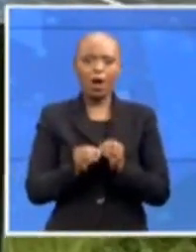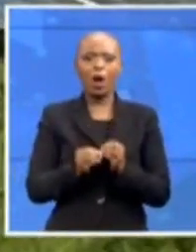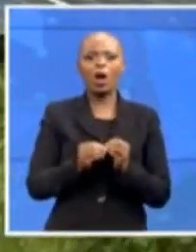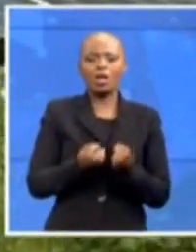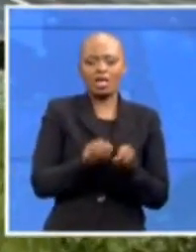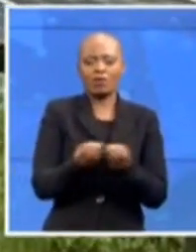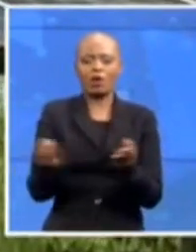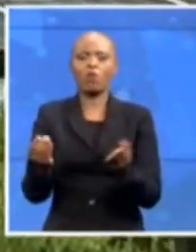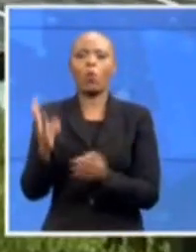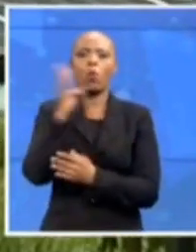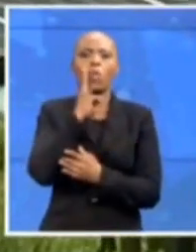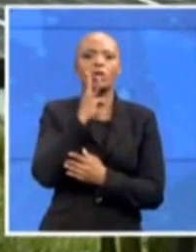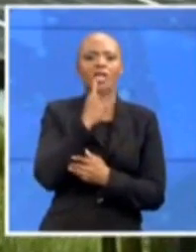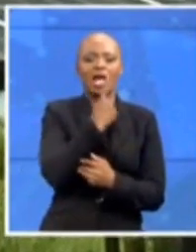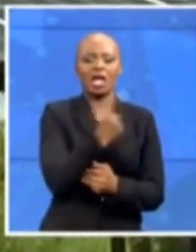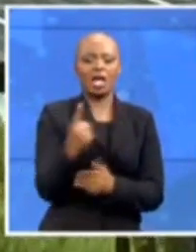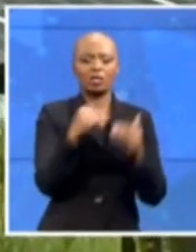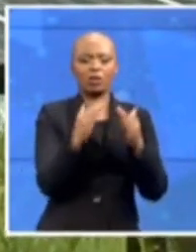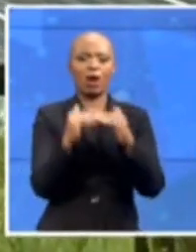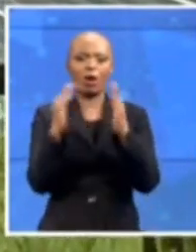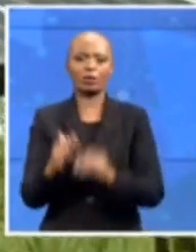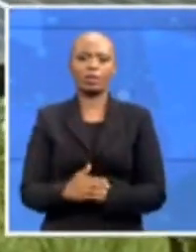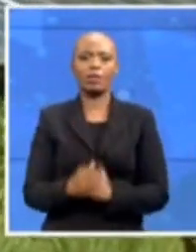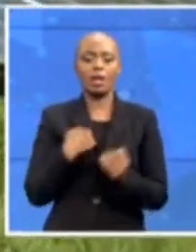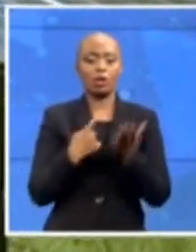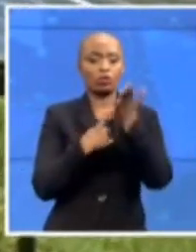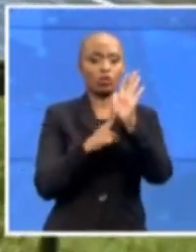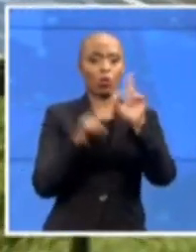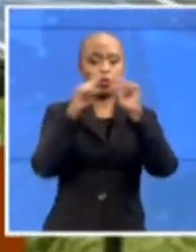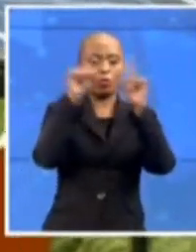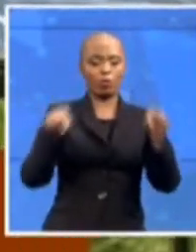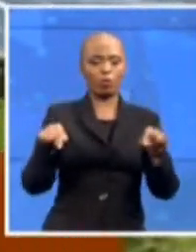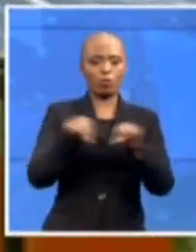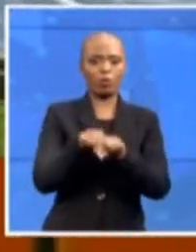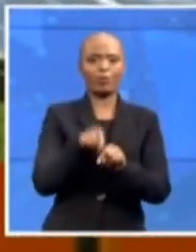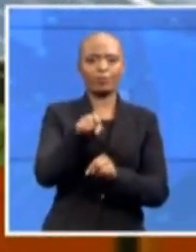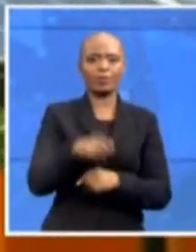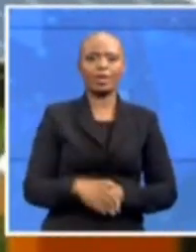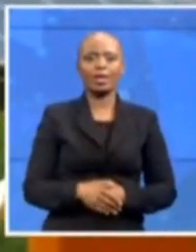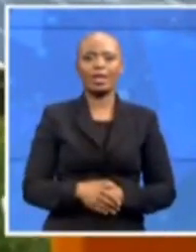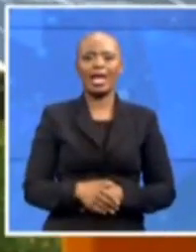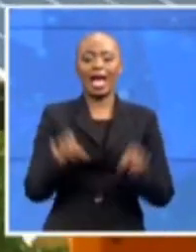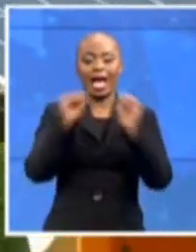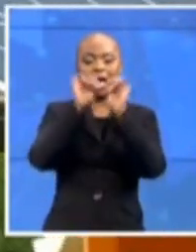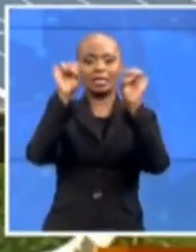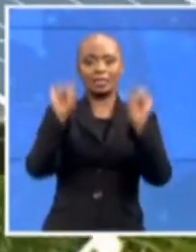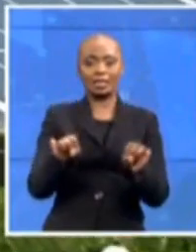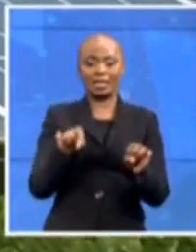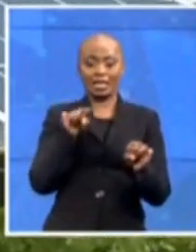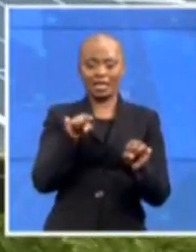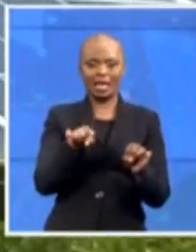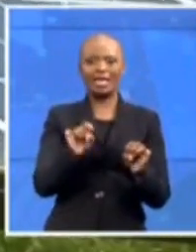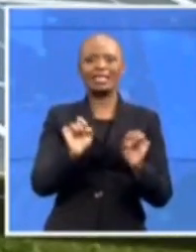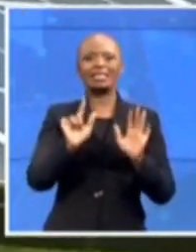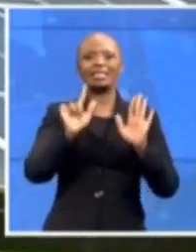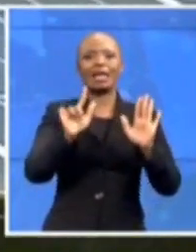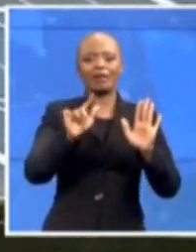like. This is one of the solar plants here. It's one of the 7 in this area that will supply